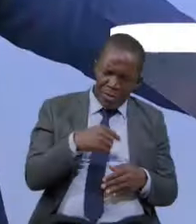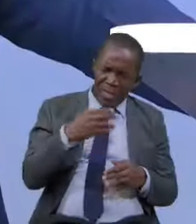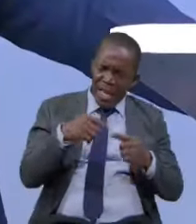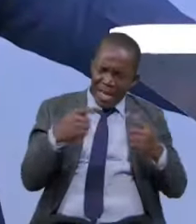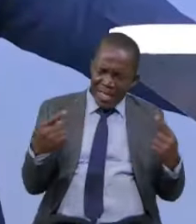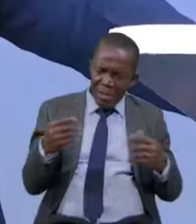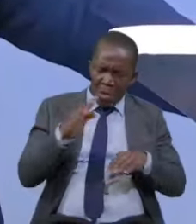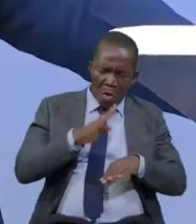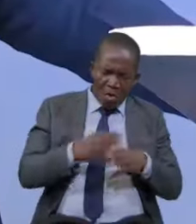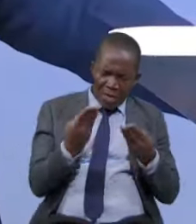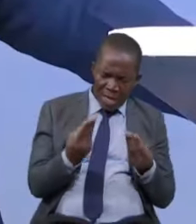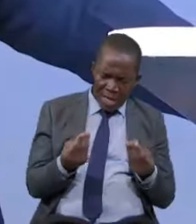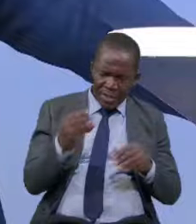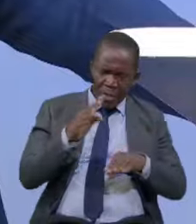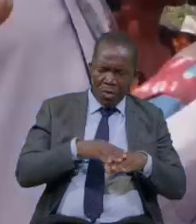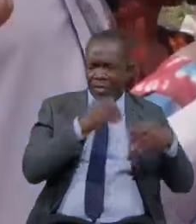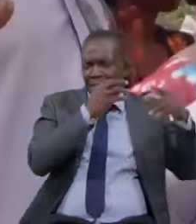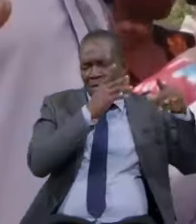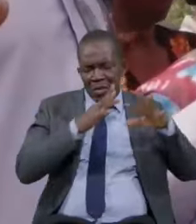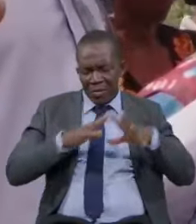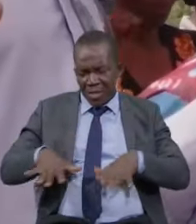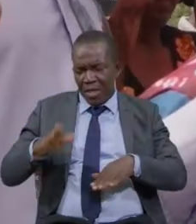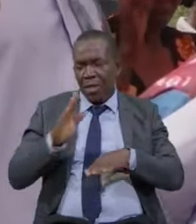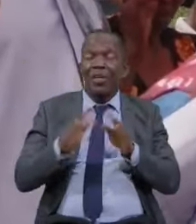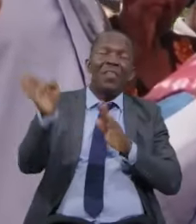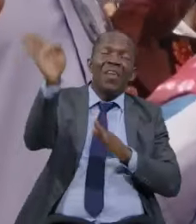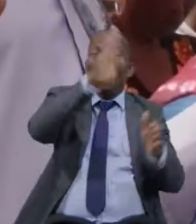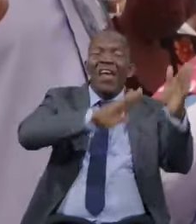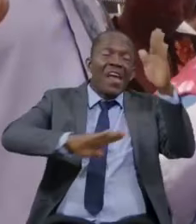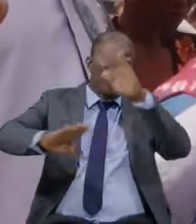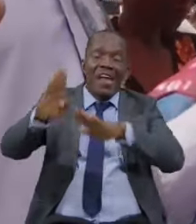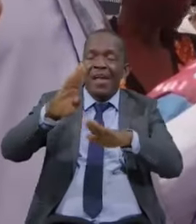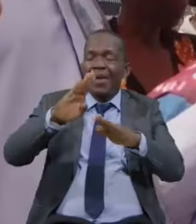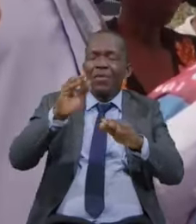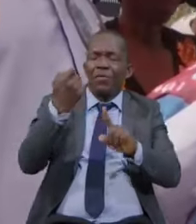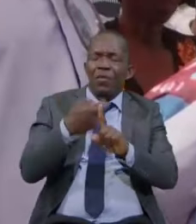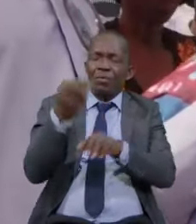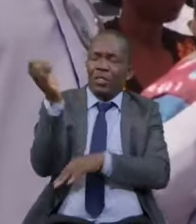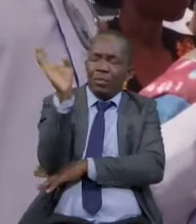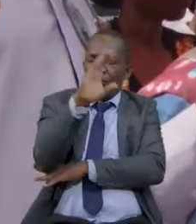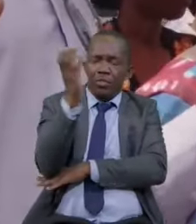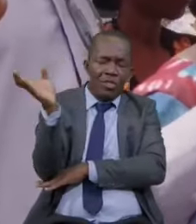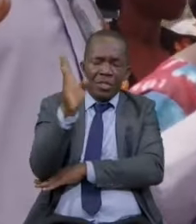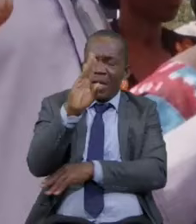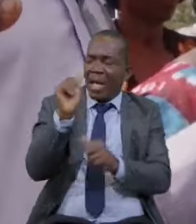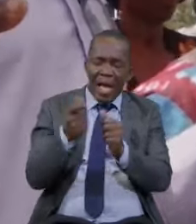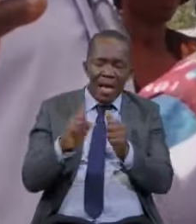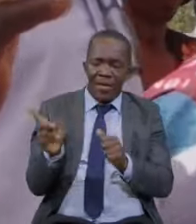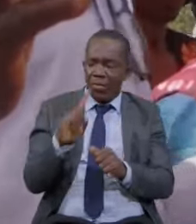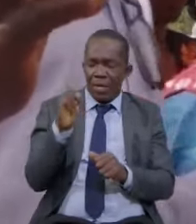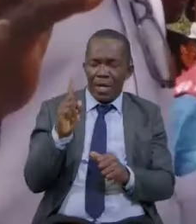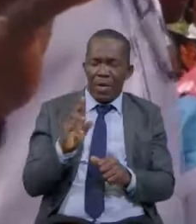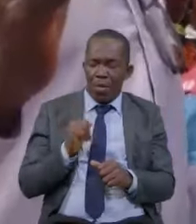from the sky, from the bush. We have the power over all the